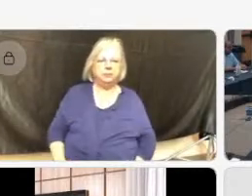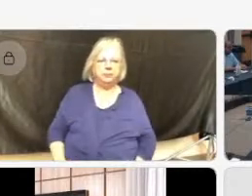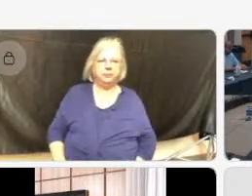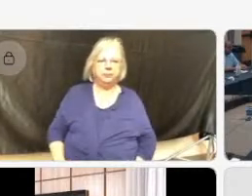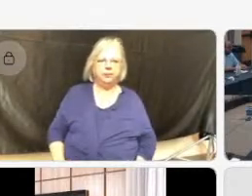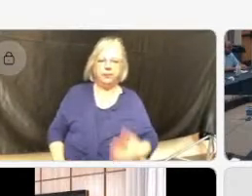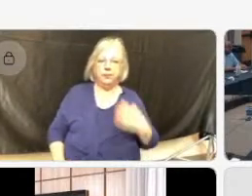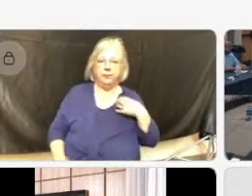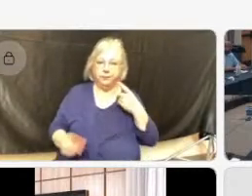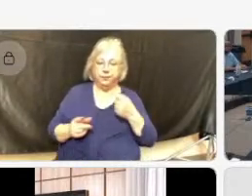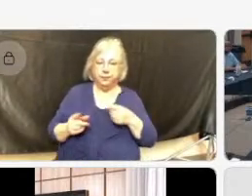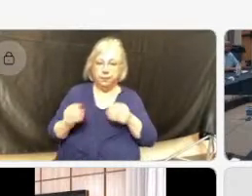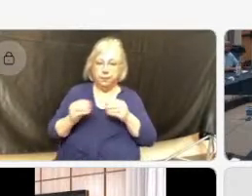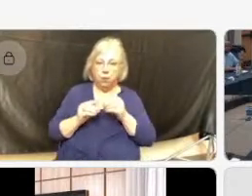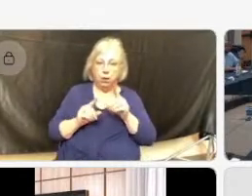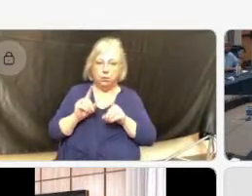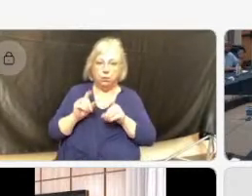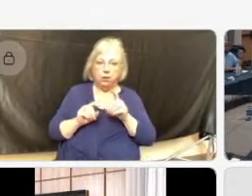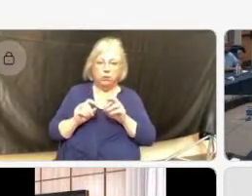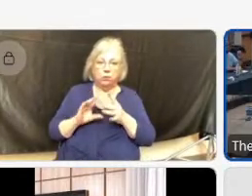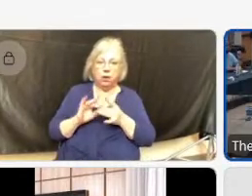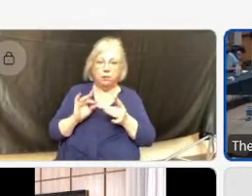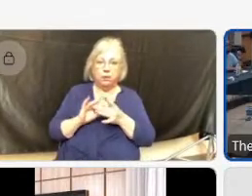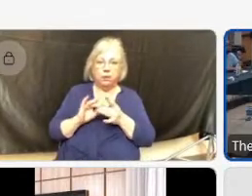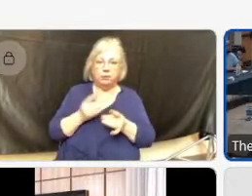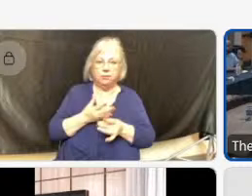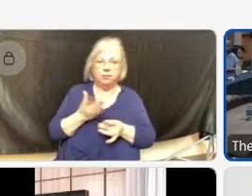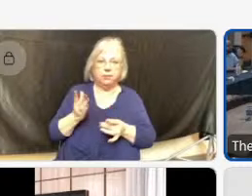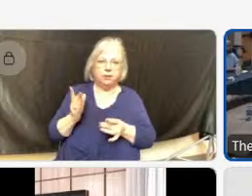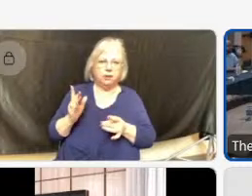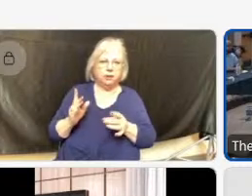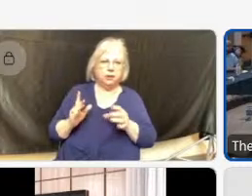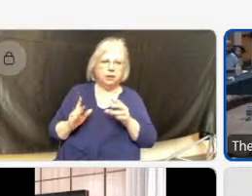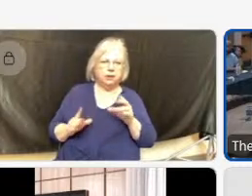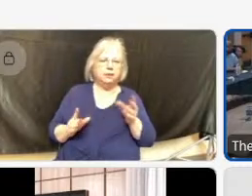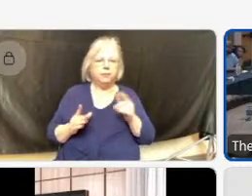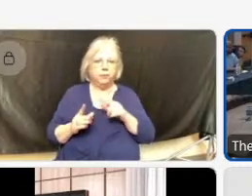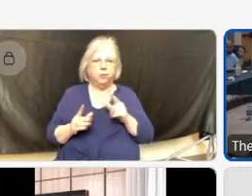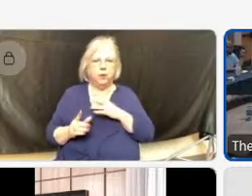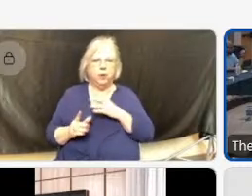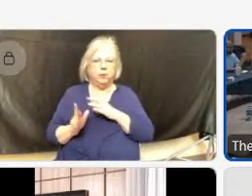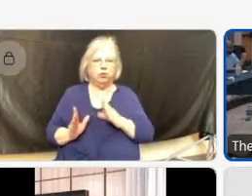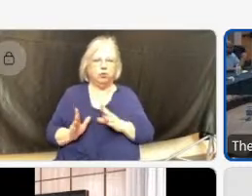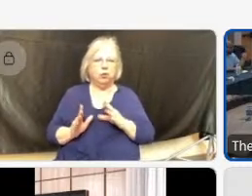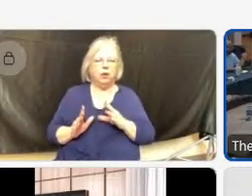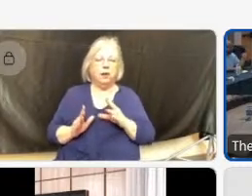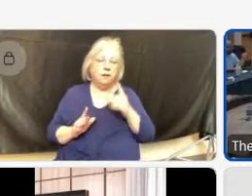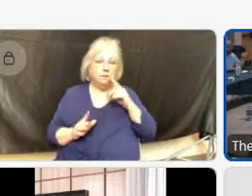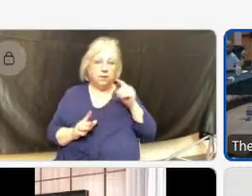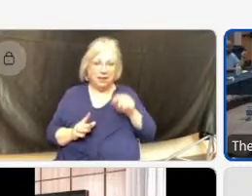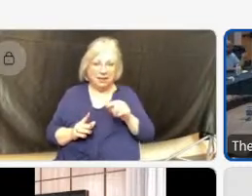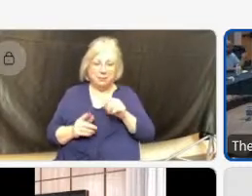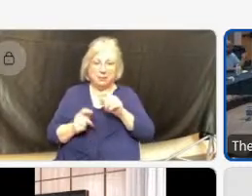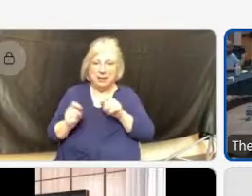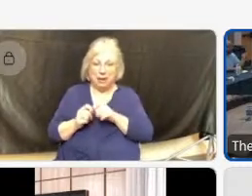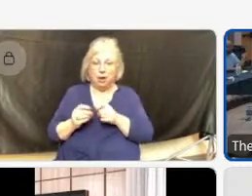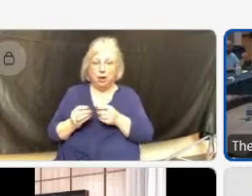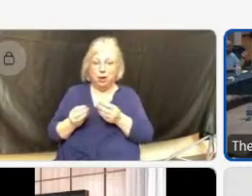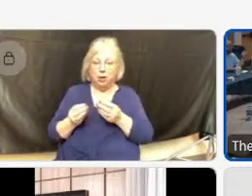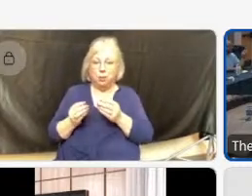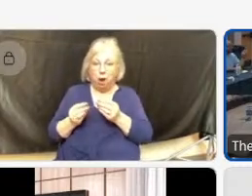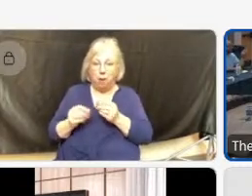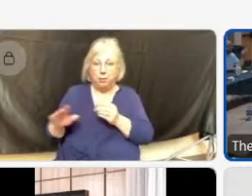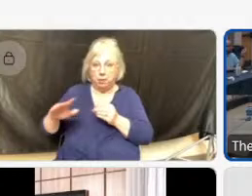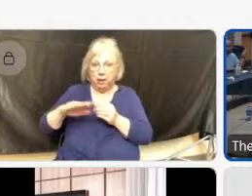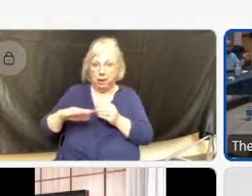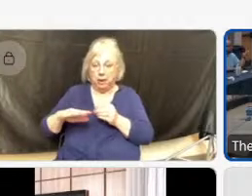Any other comments or questions from commissioners? Just for clarity, on this particular property, you want to do a duplex and